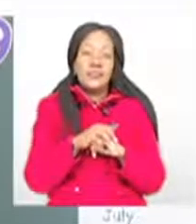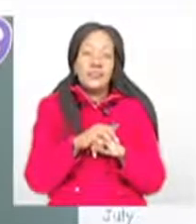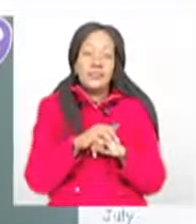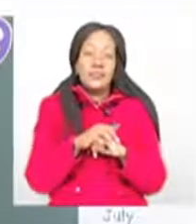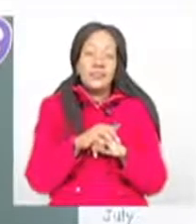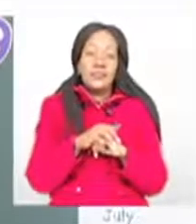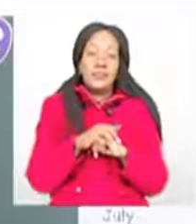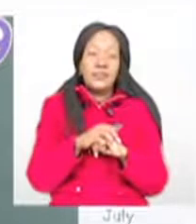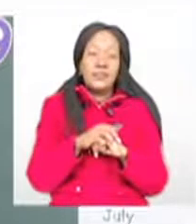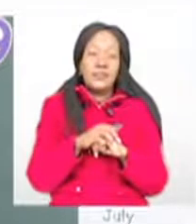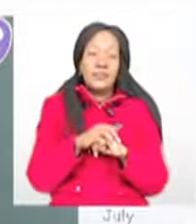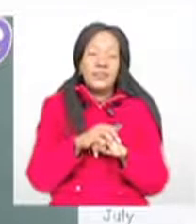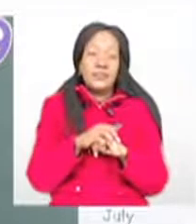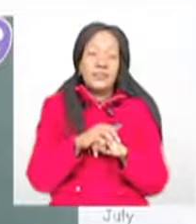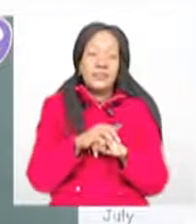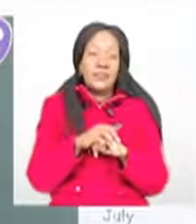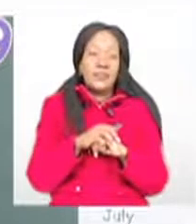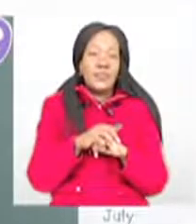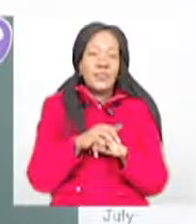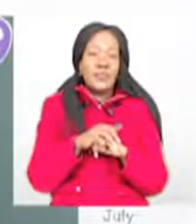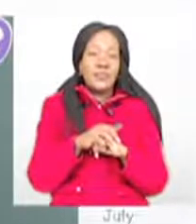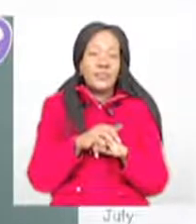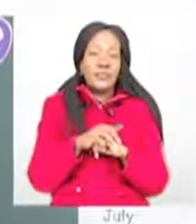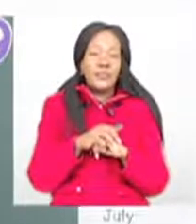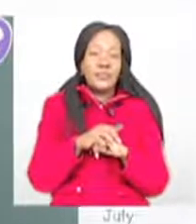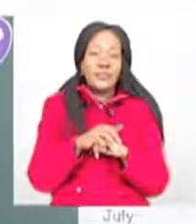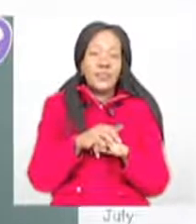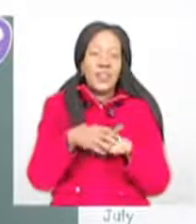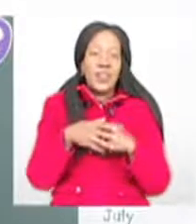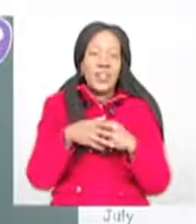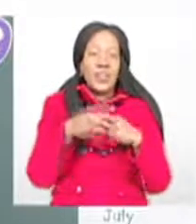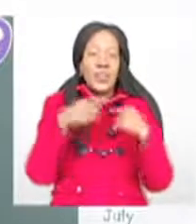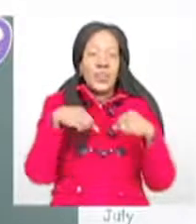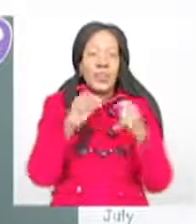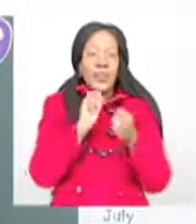When we write letter J for jacket